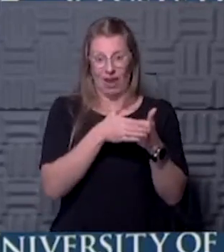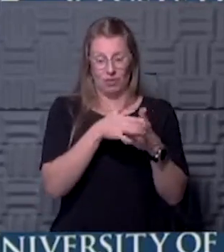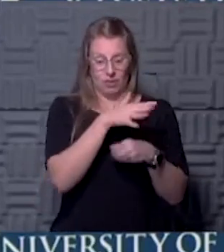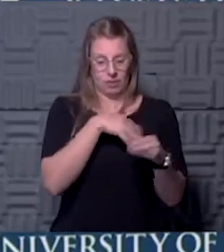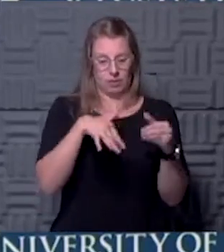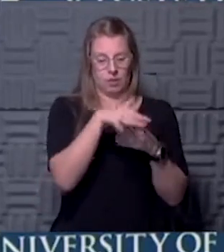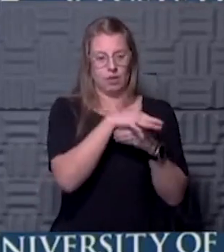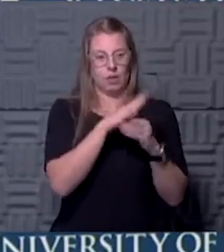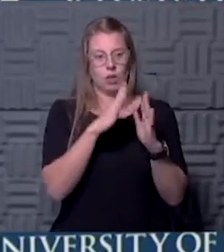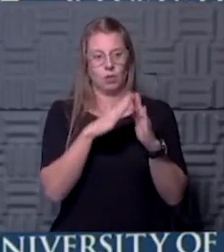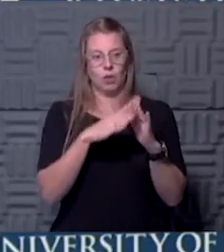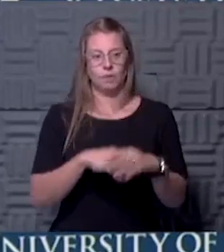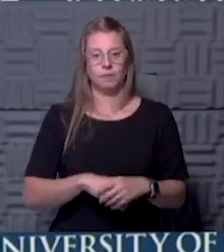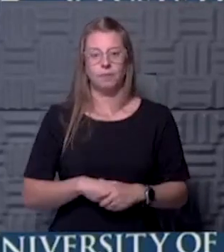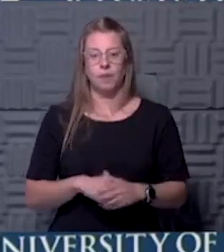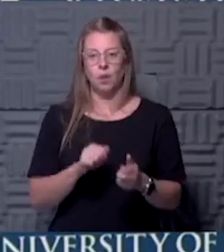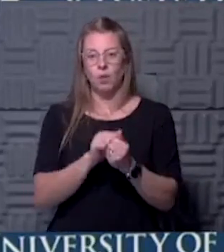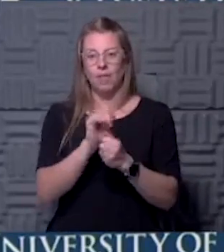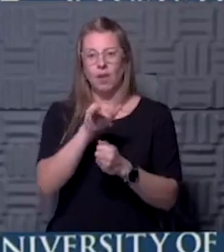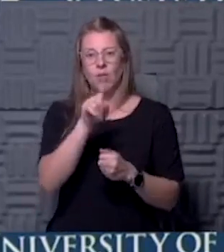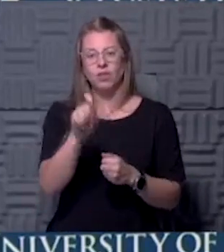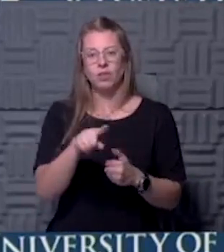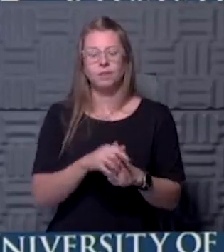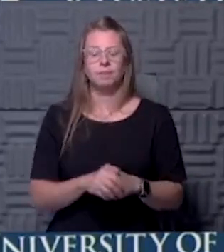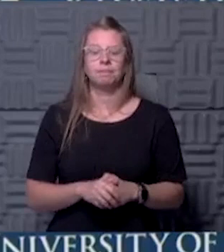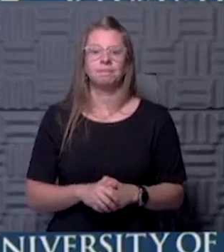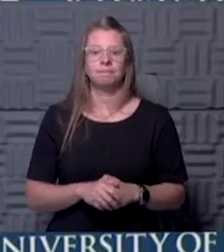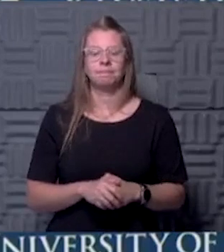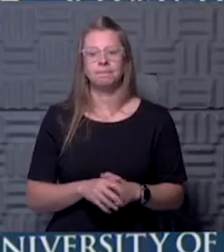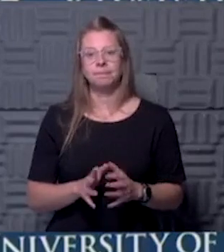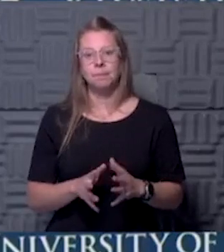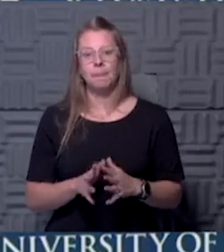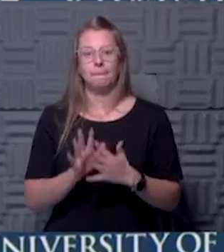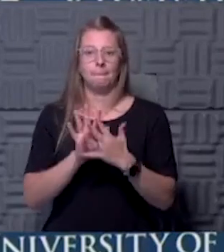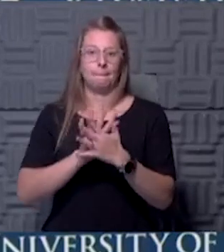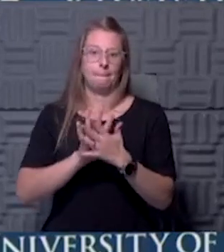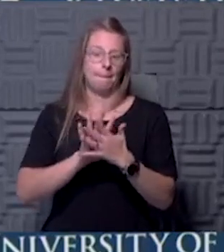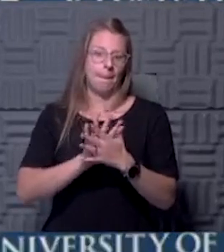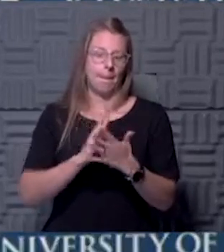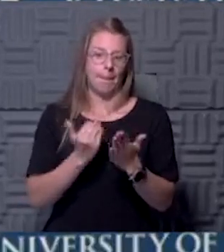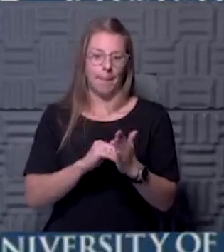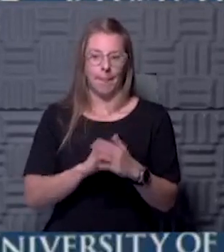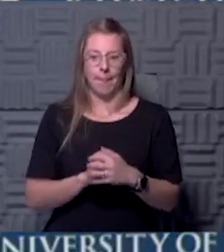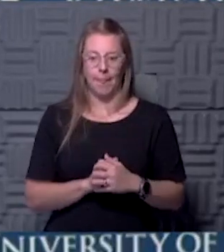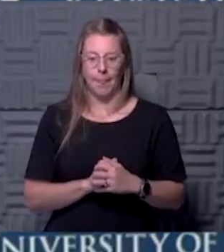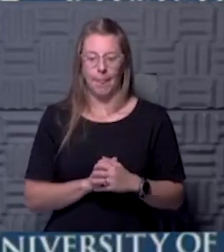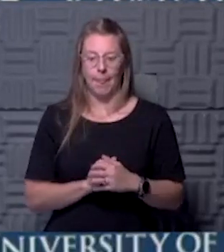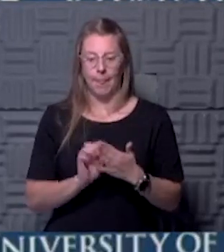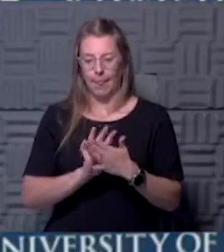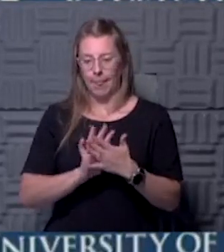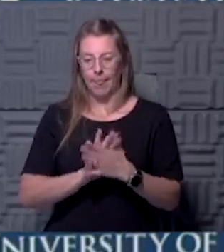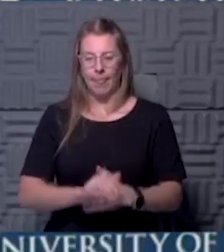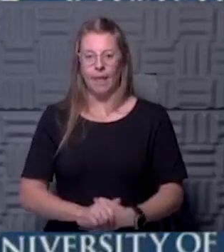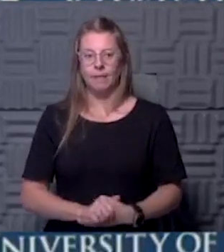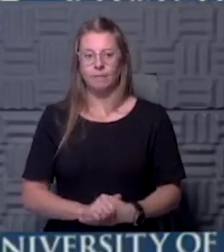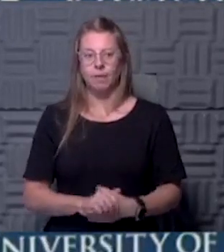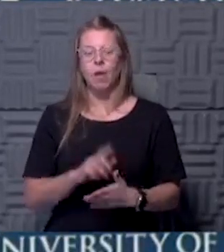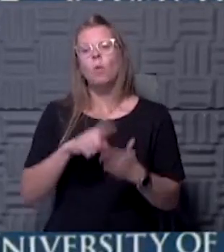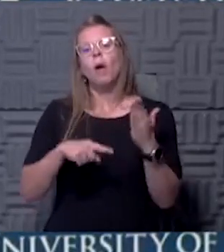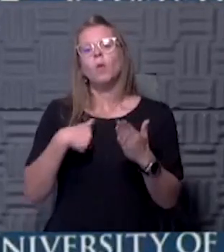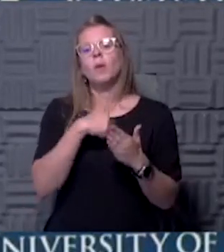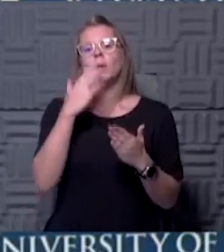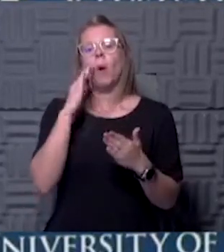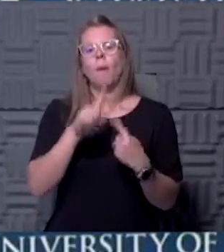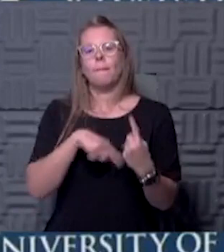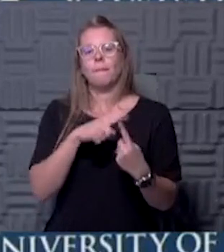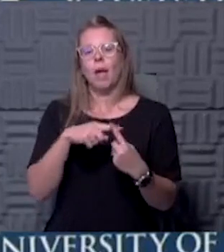question of kind of district by district, one thing that we know about this disease is that we're really